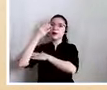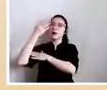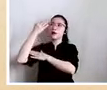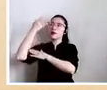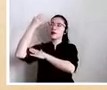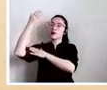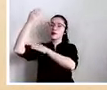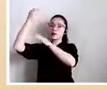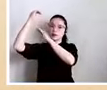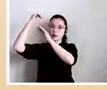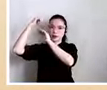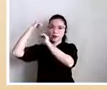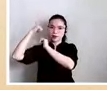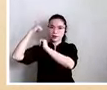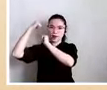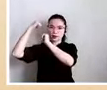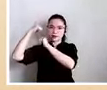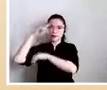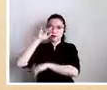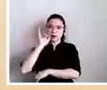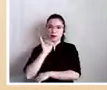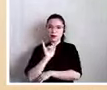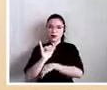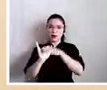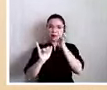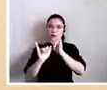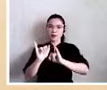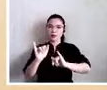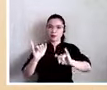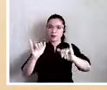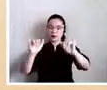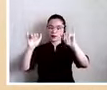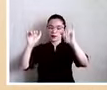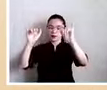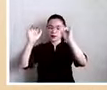His covenant forever.